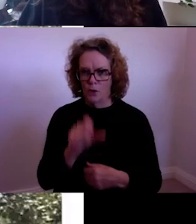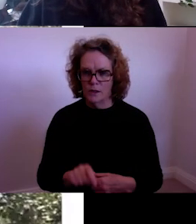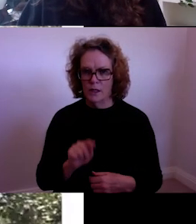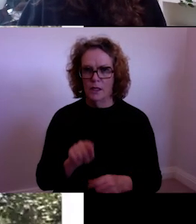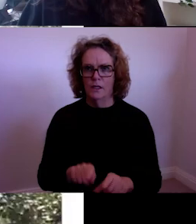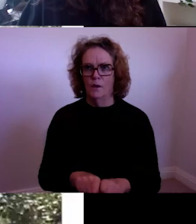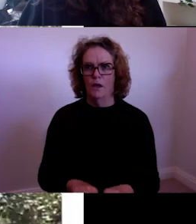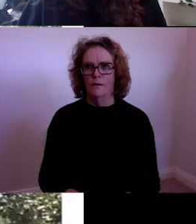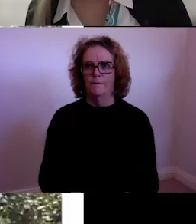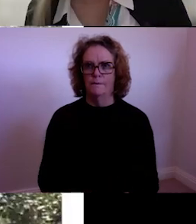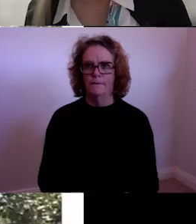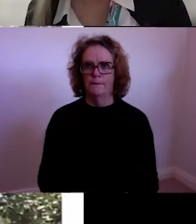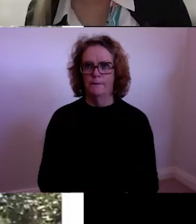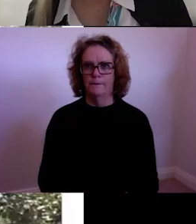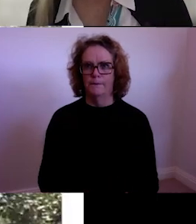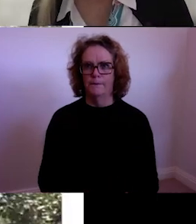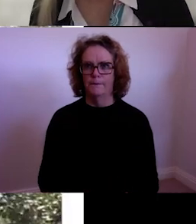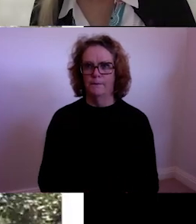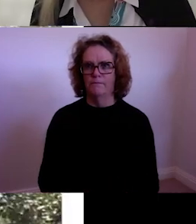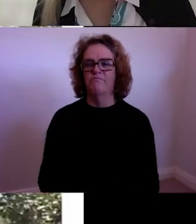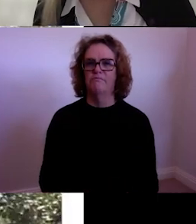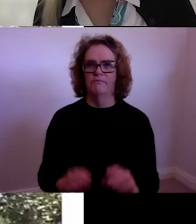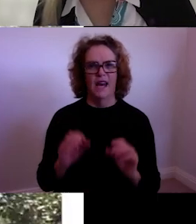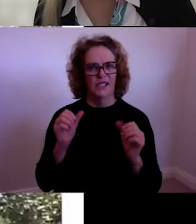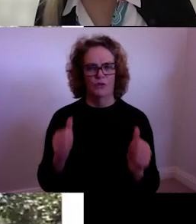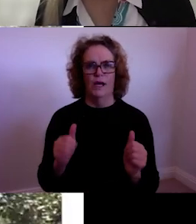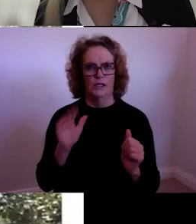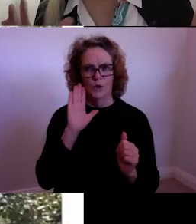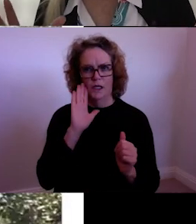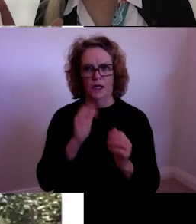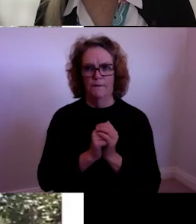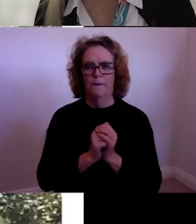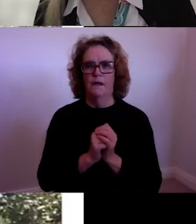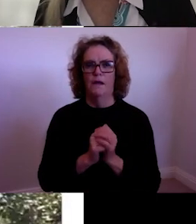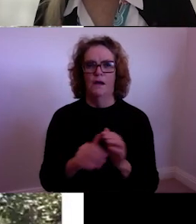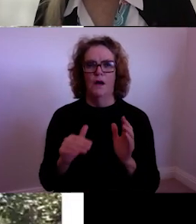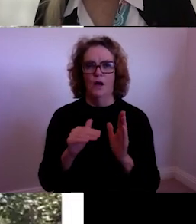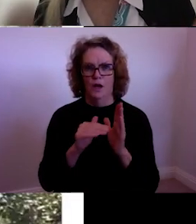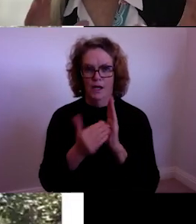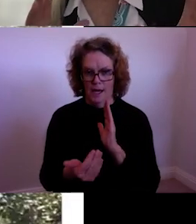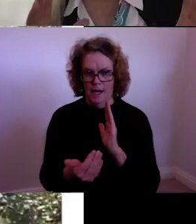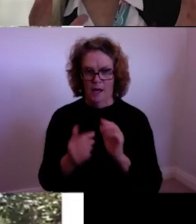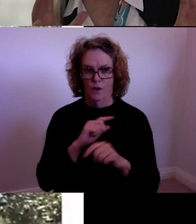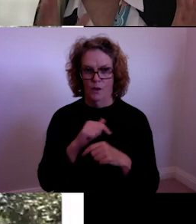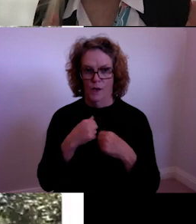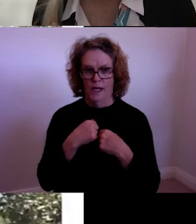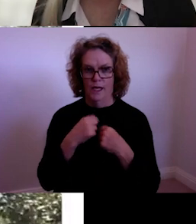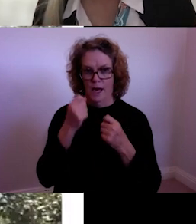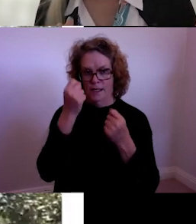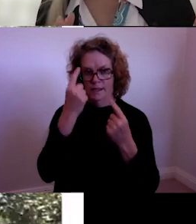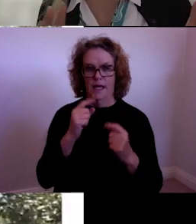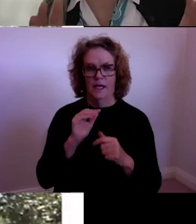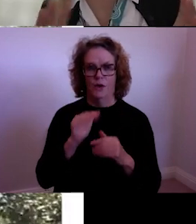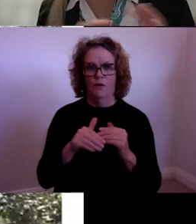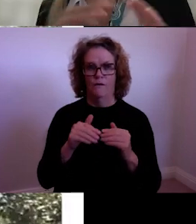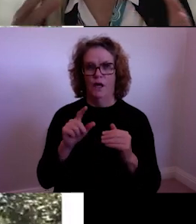great support. That's super to hear that. So I guess now we've understand about the